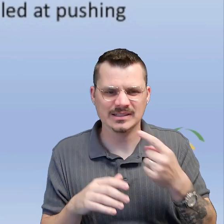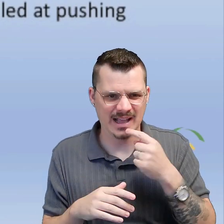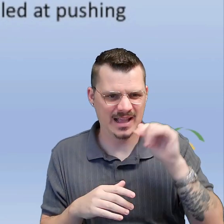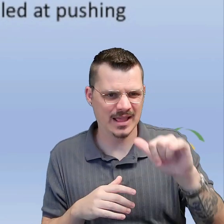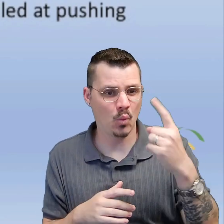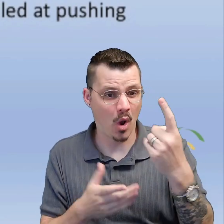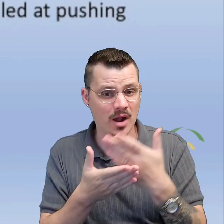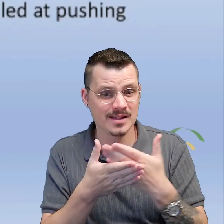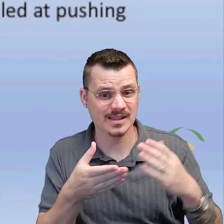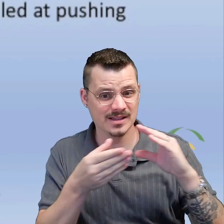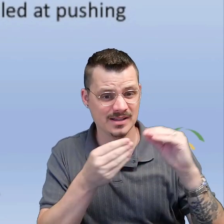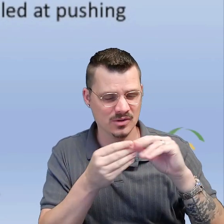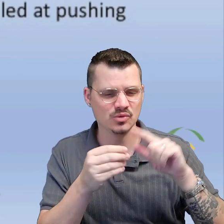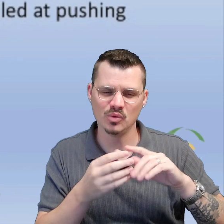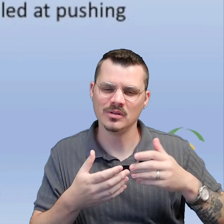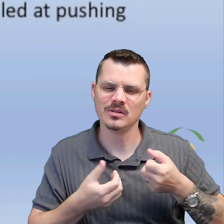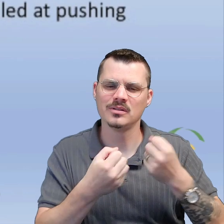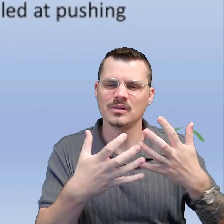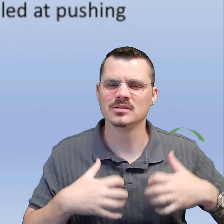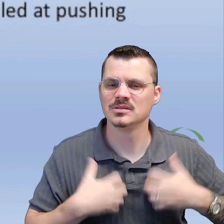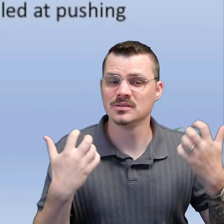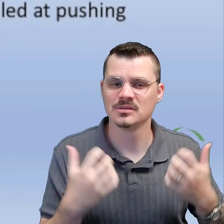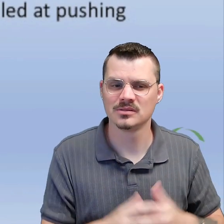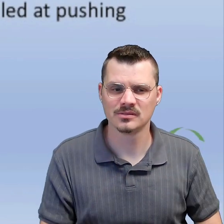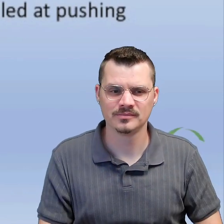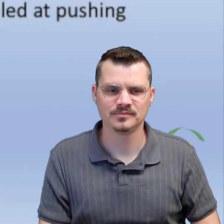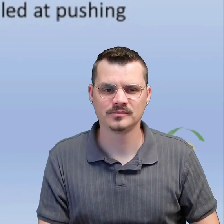the thing designed to enrage other people.